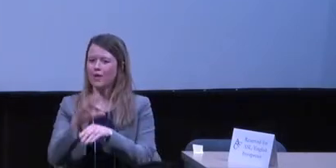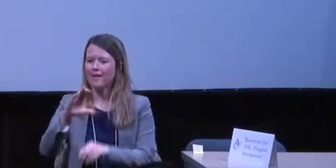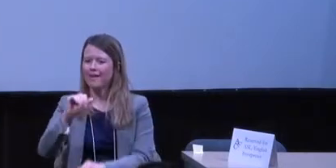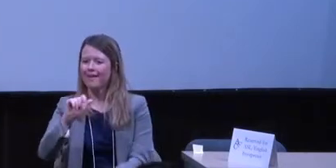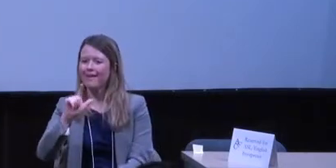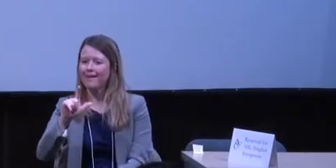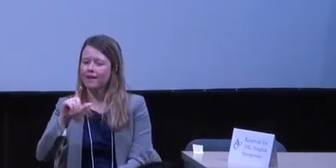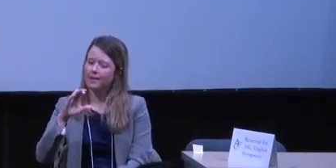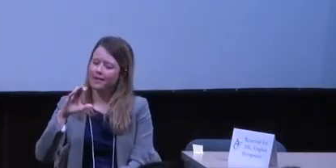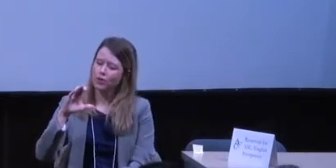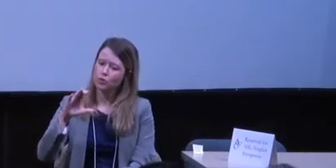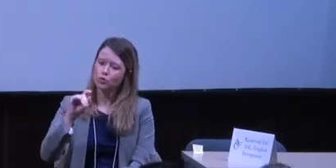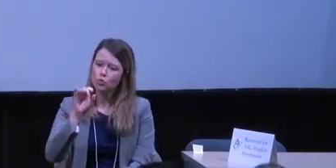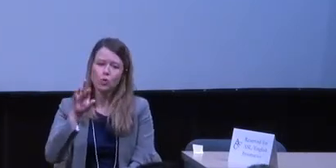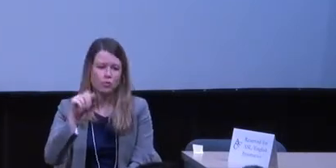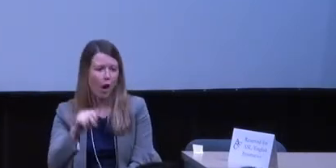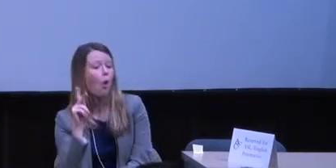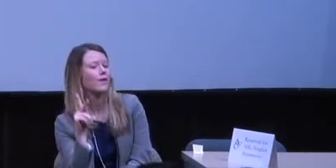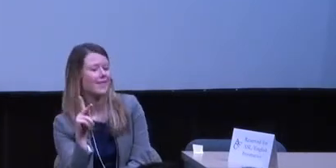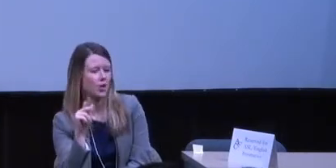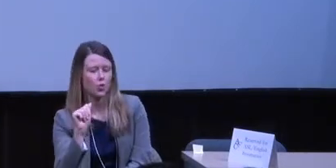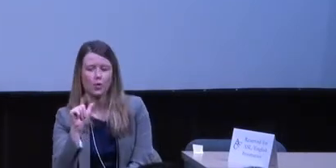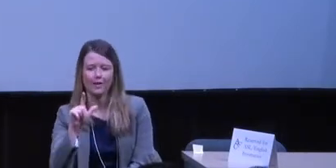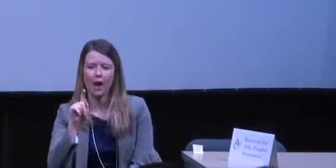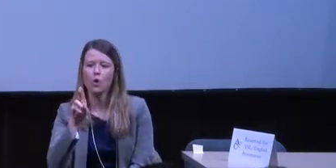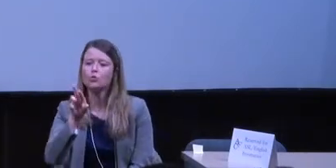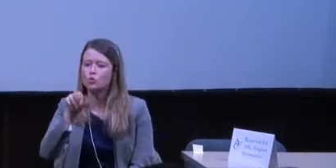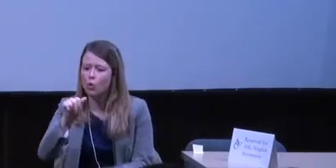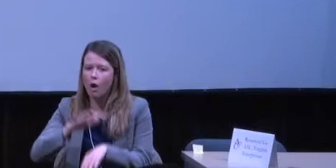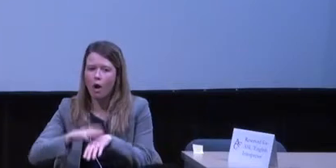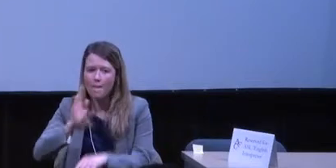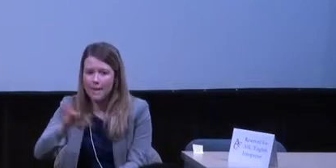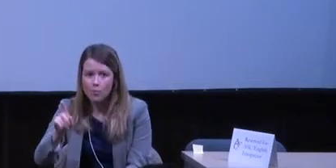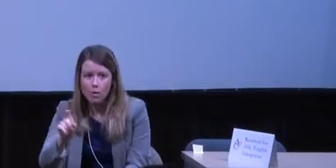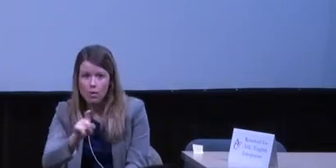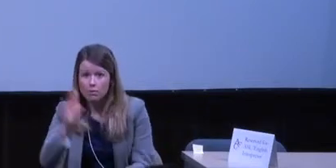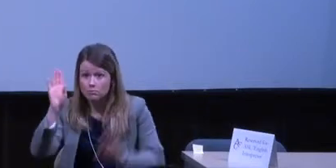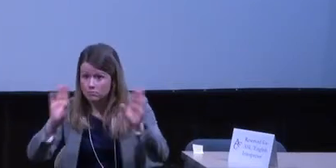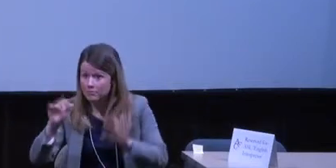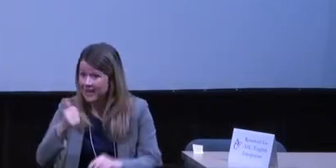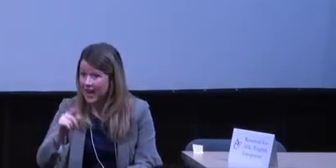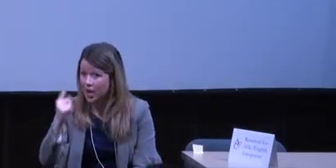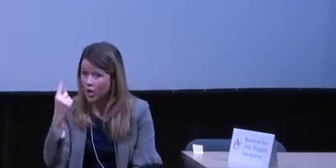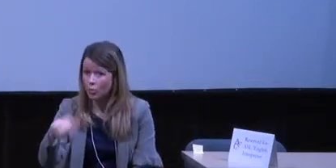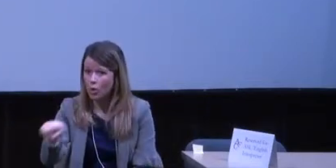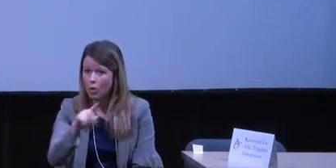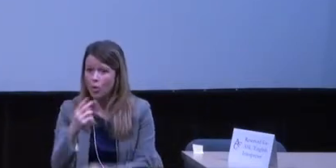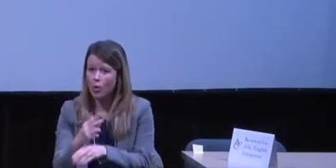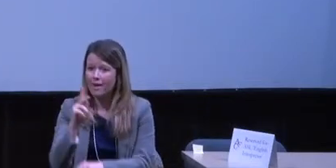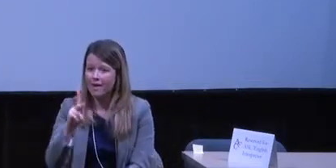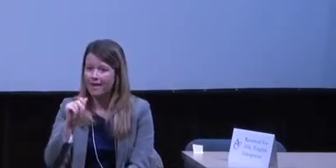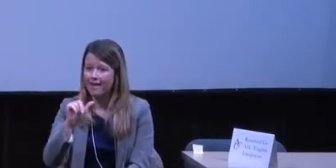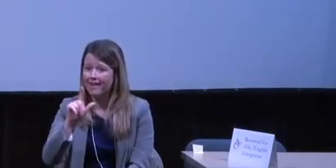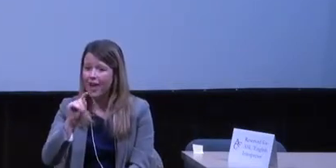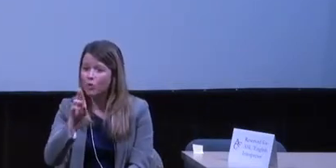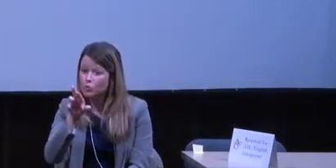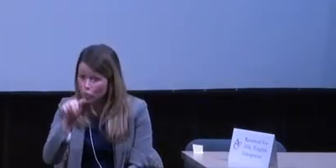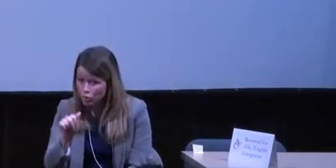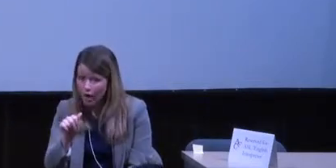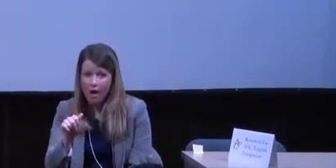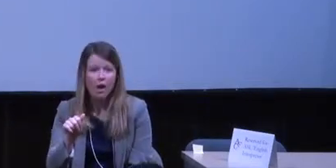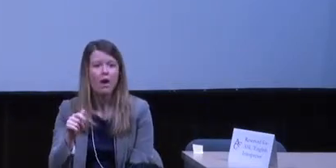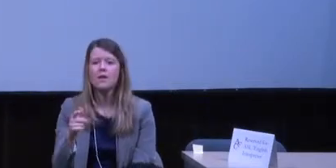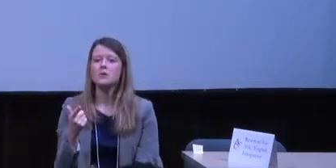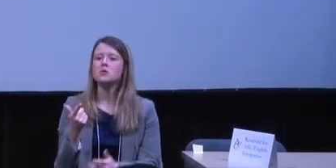on Blackboard? Raise of hands. Nobody's used the Kaltura feature? All right, so the Kaltura feature allows